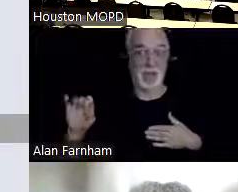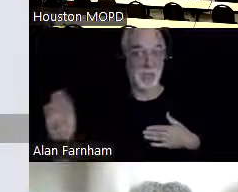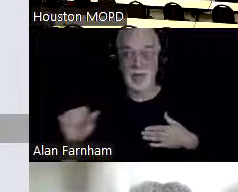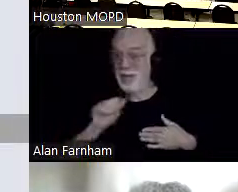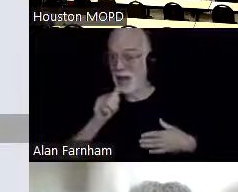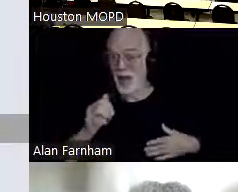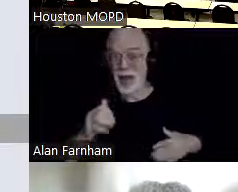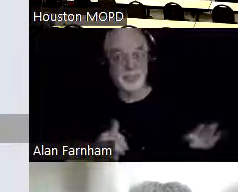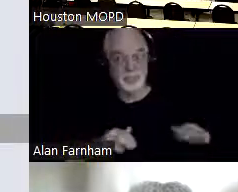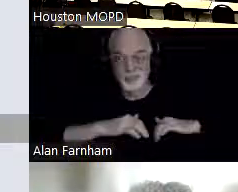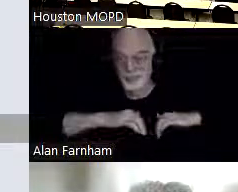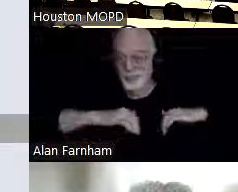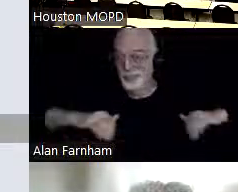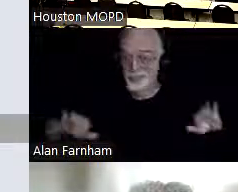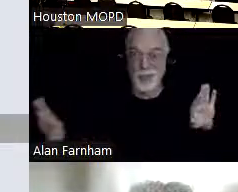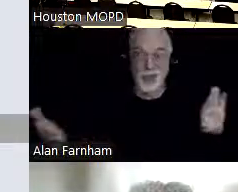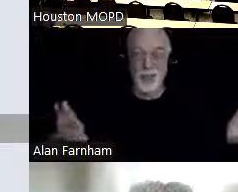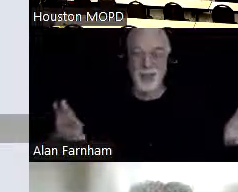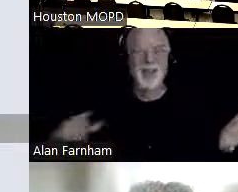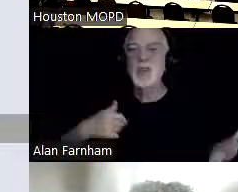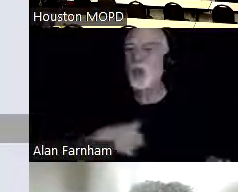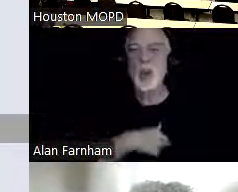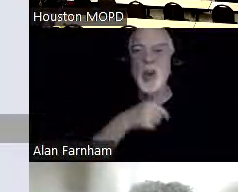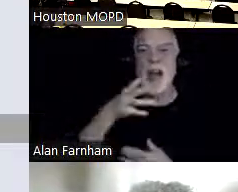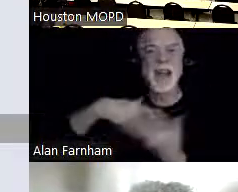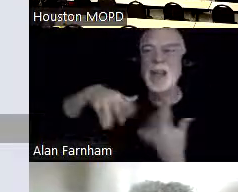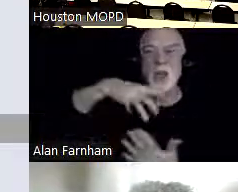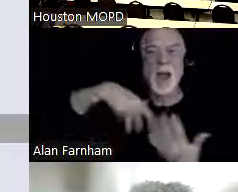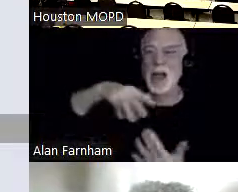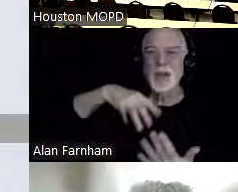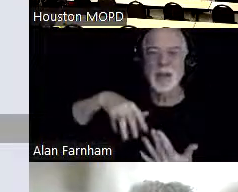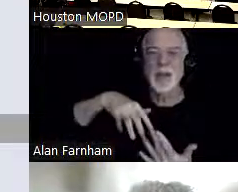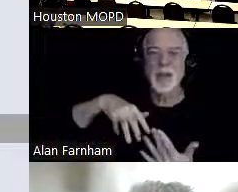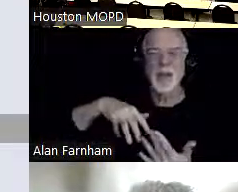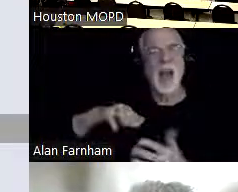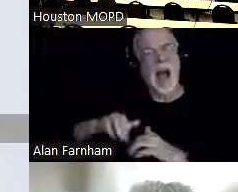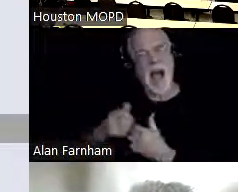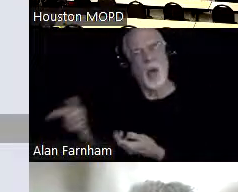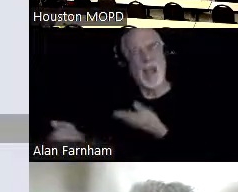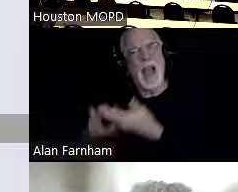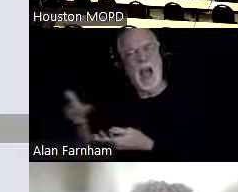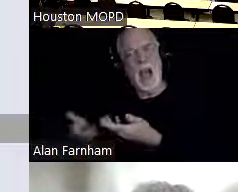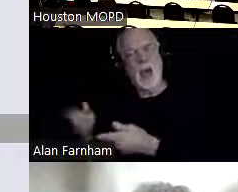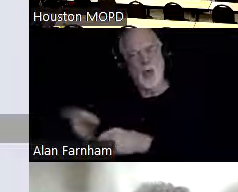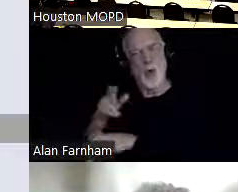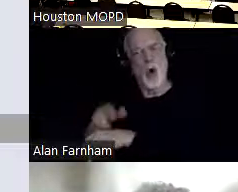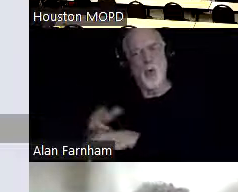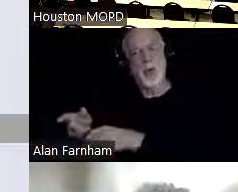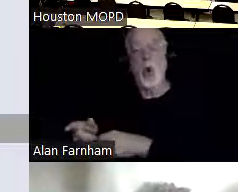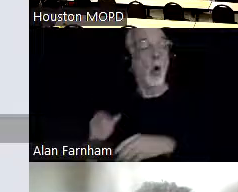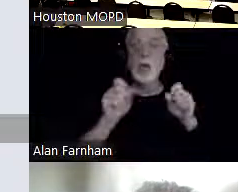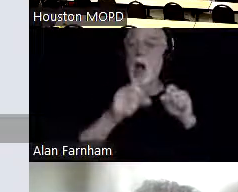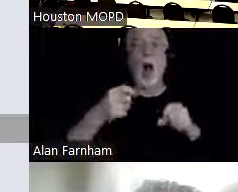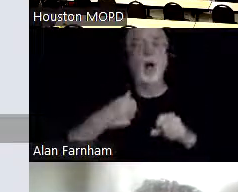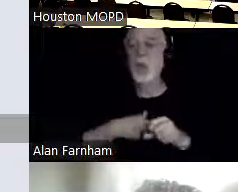with the people that are doing the hiring in the way that they usually do the hiring. Yes, we have job fairs.